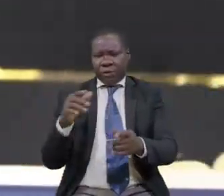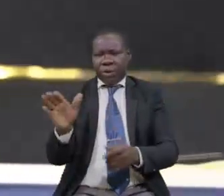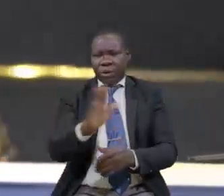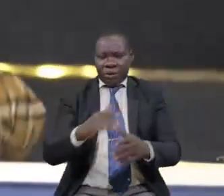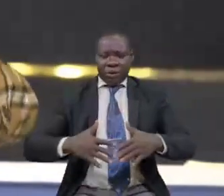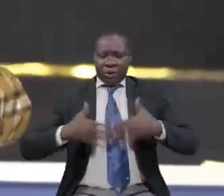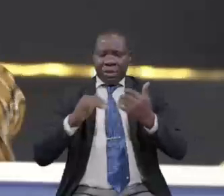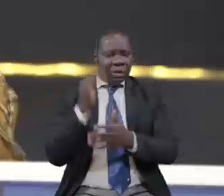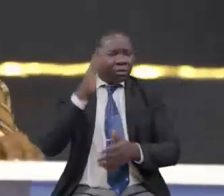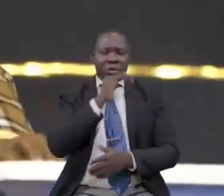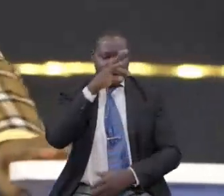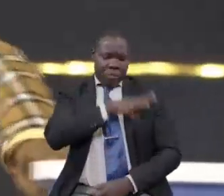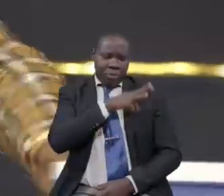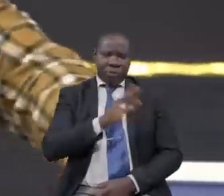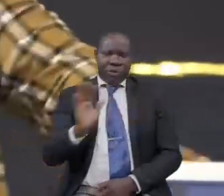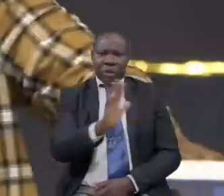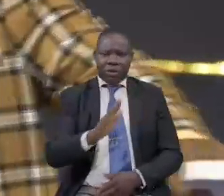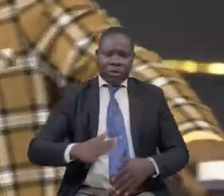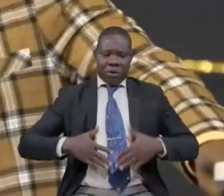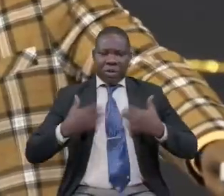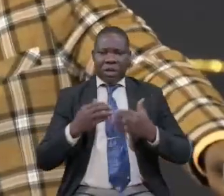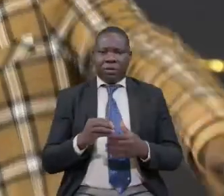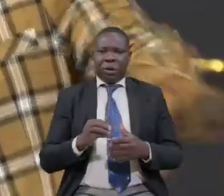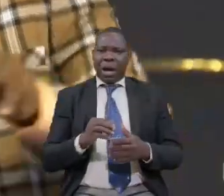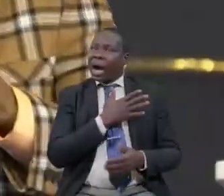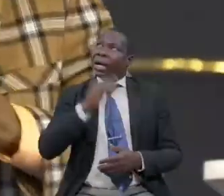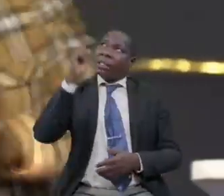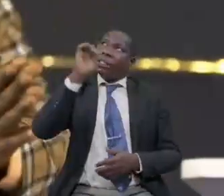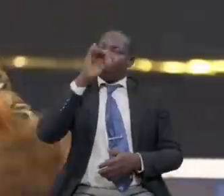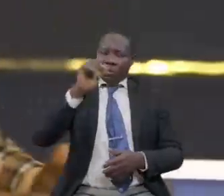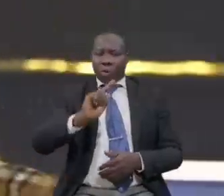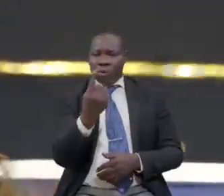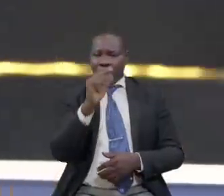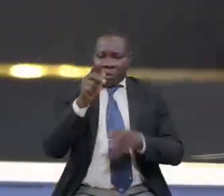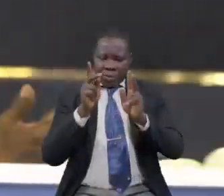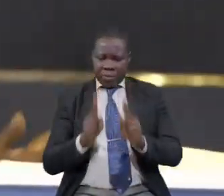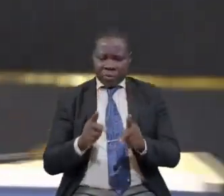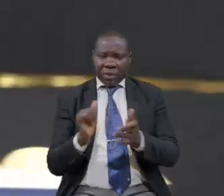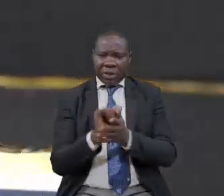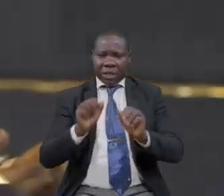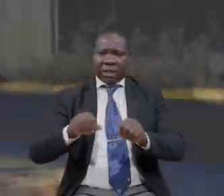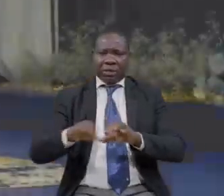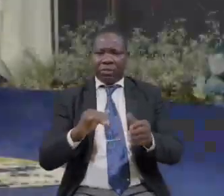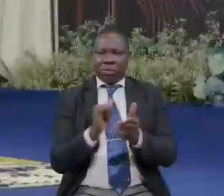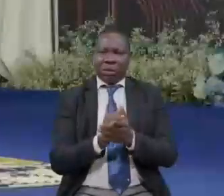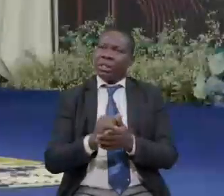or benefit your life. And he's the only one that can do that. It says is to build